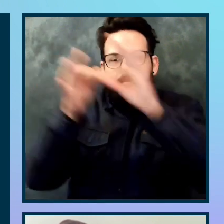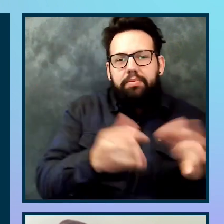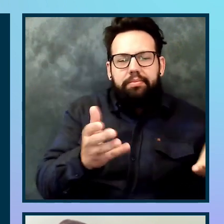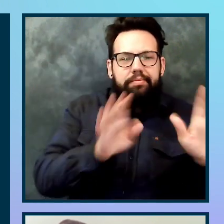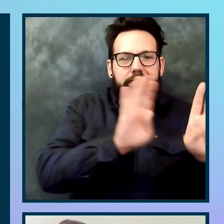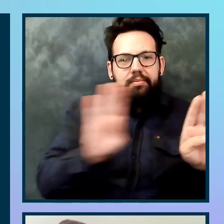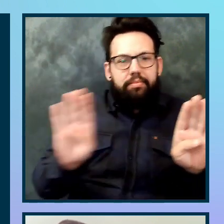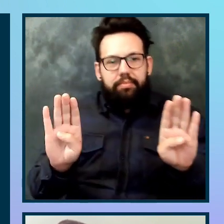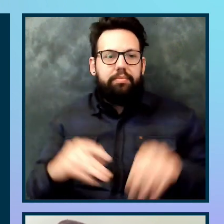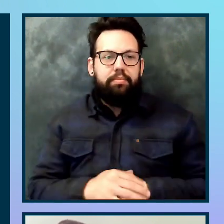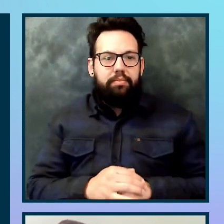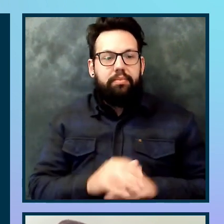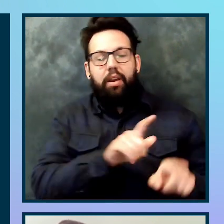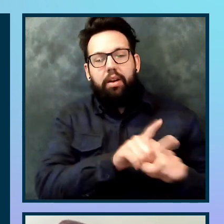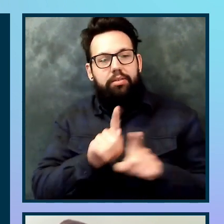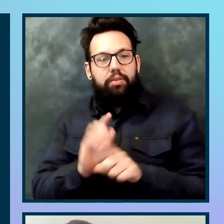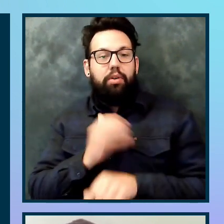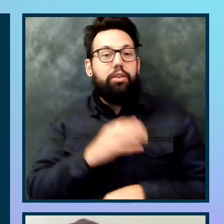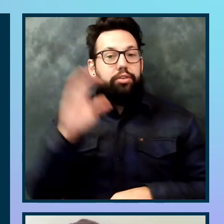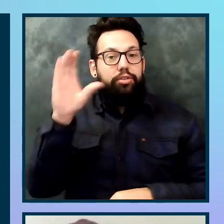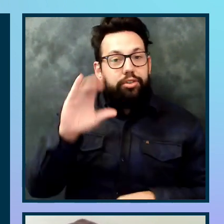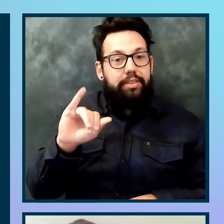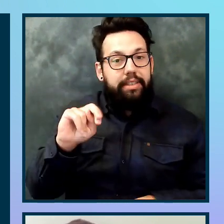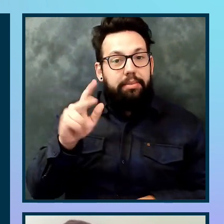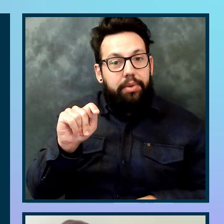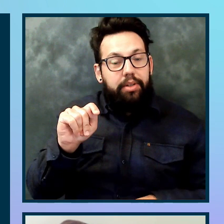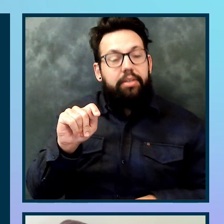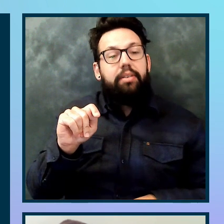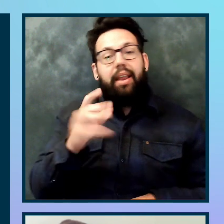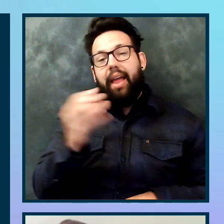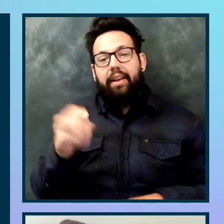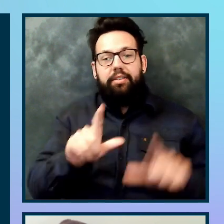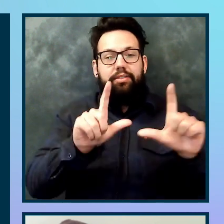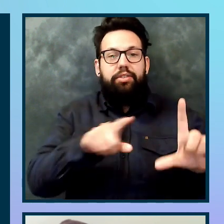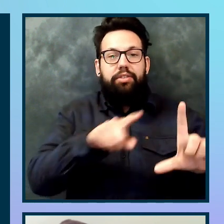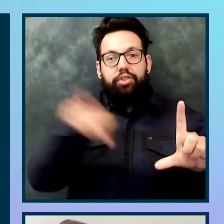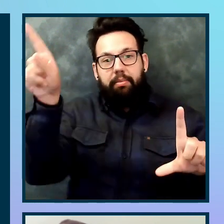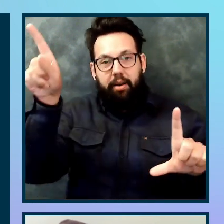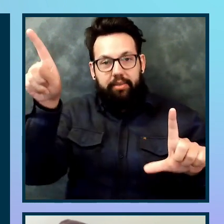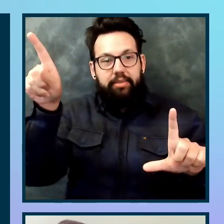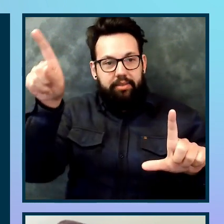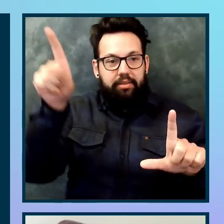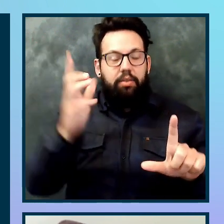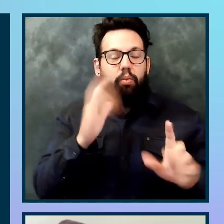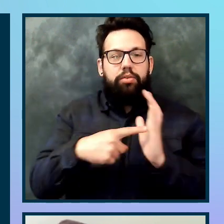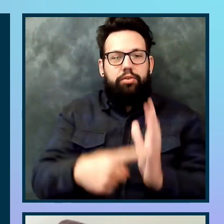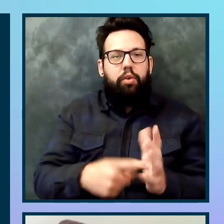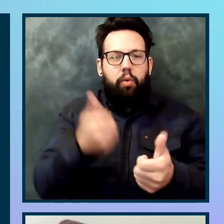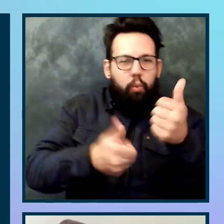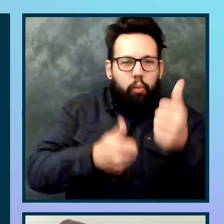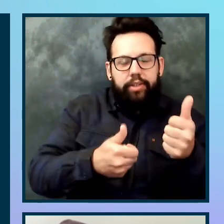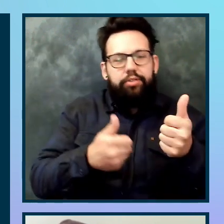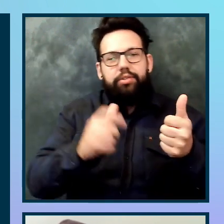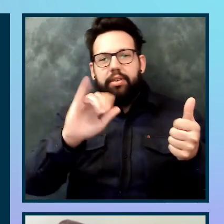course, in our search input, then we have our search input and our checkbox select. The checkbox select displays the items themselves that get displayed, and then we